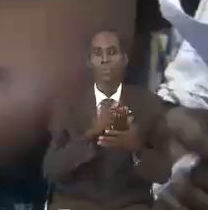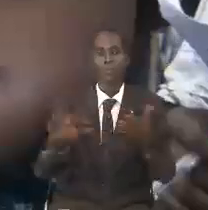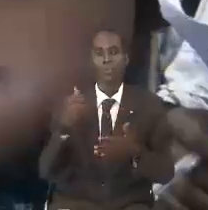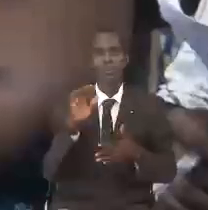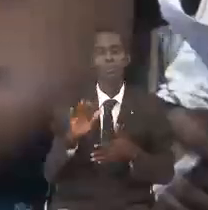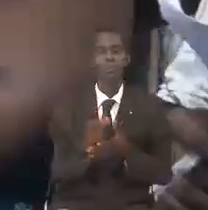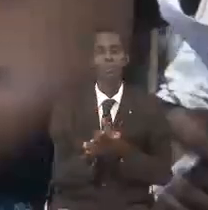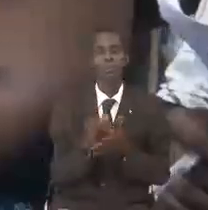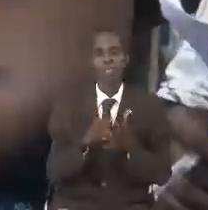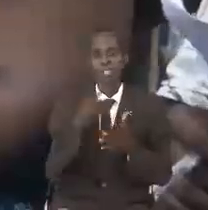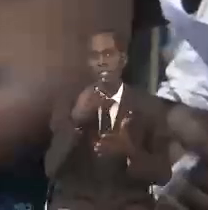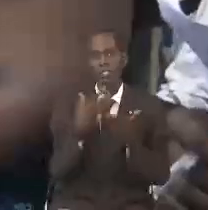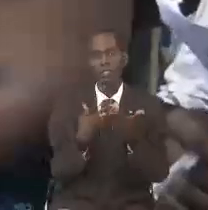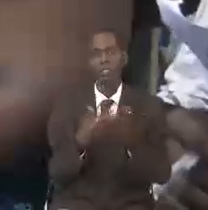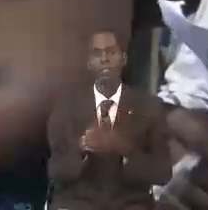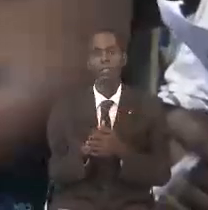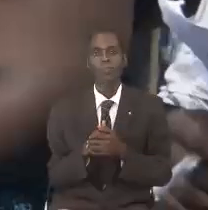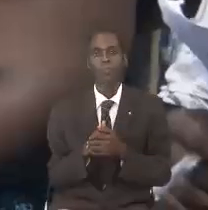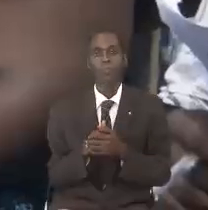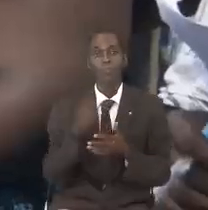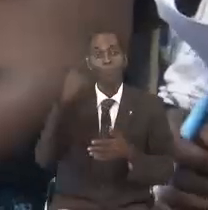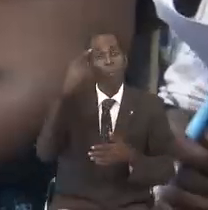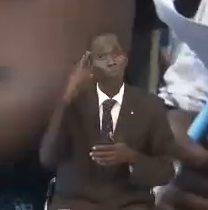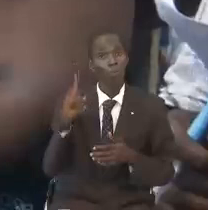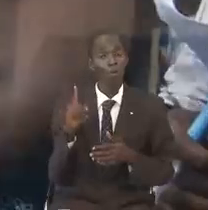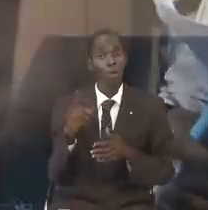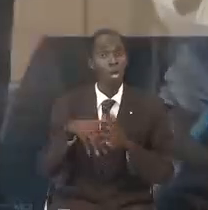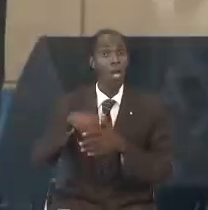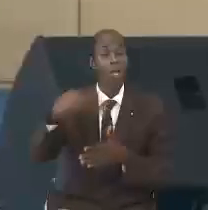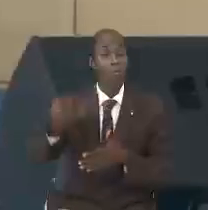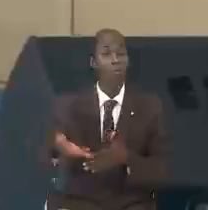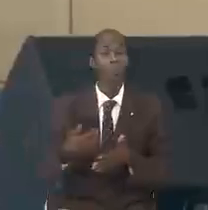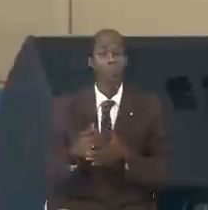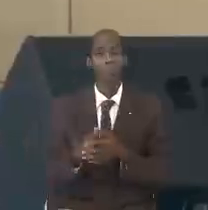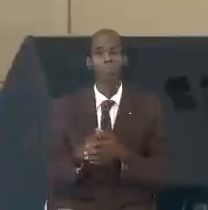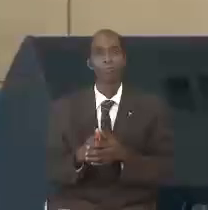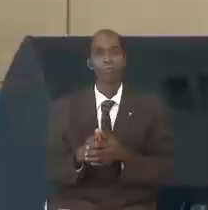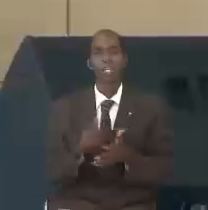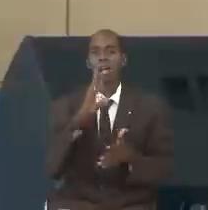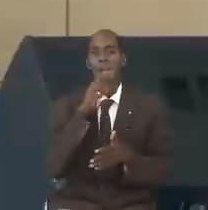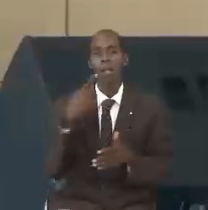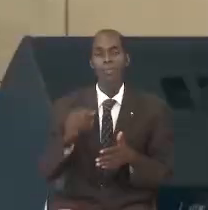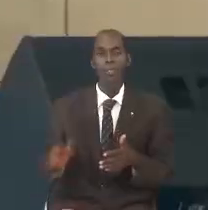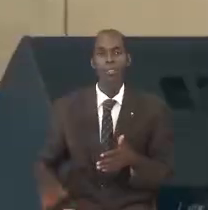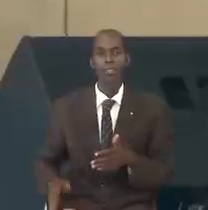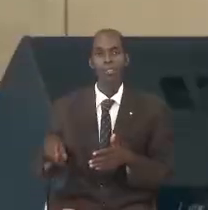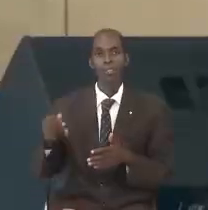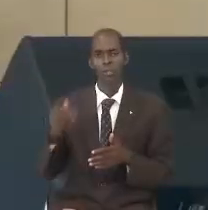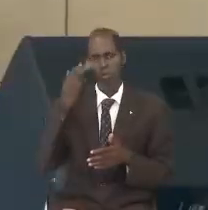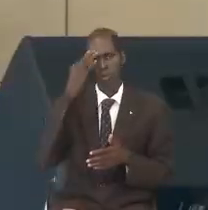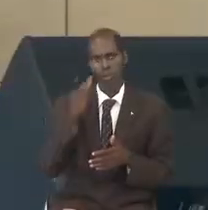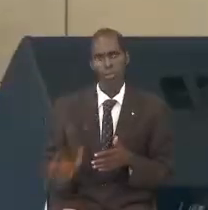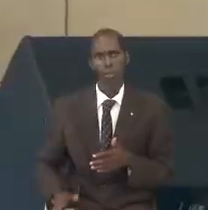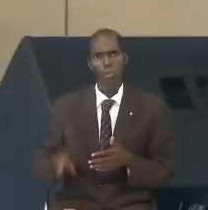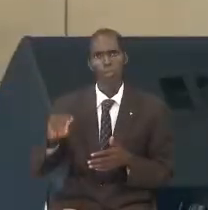us, for without, outside, are the dogs. You know the dogs? It's